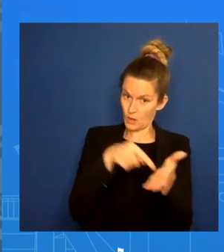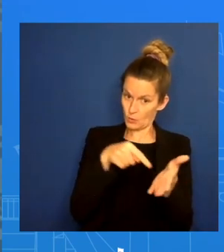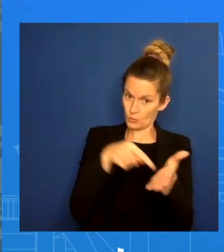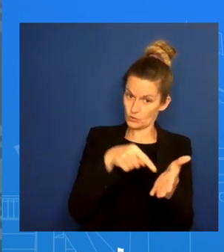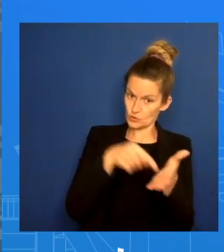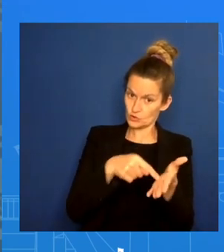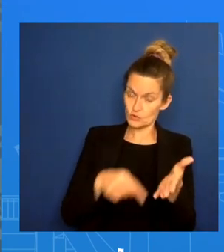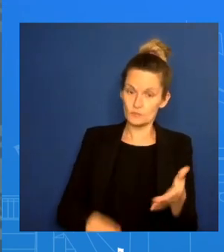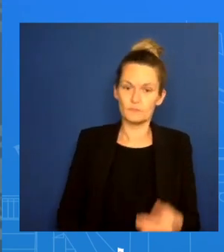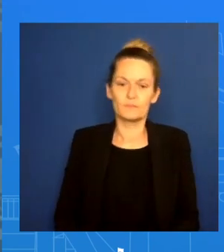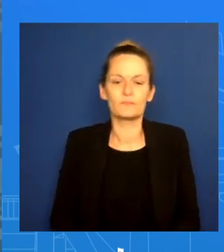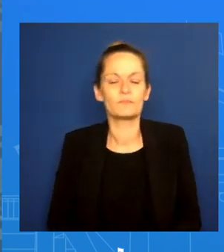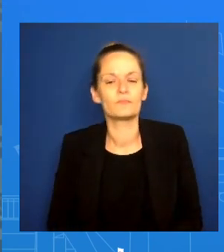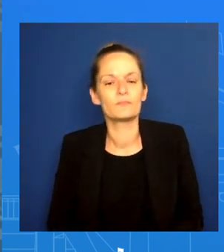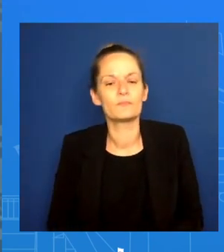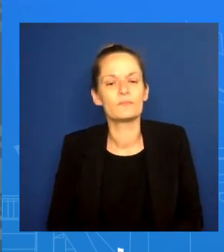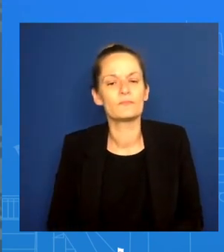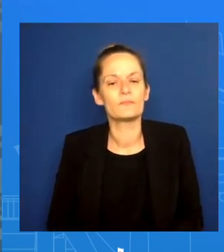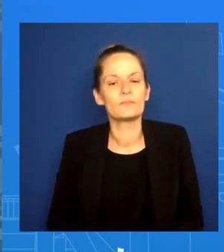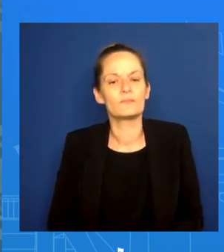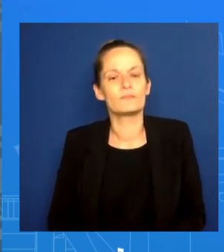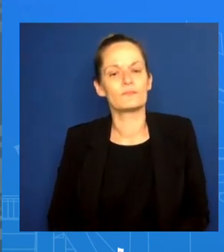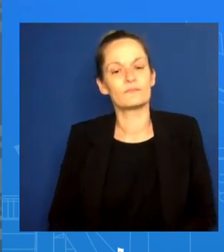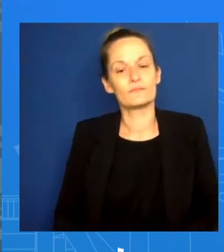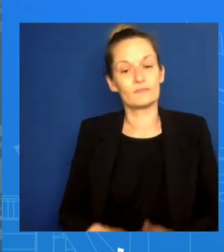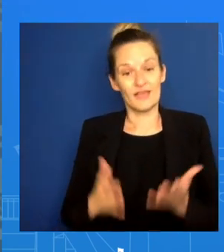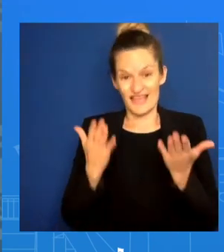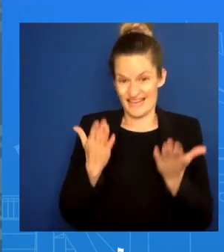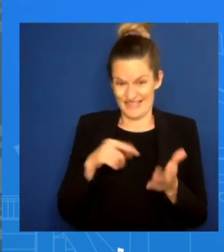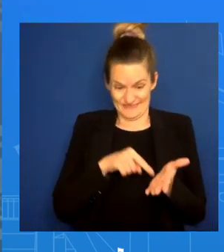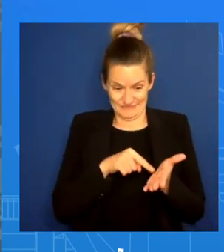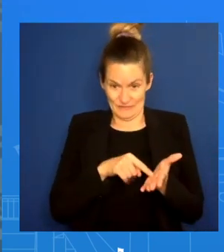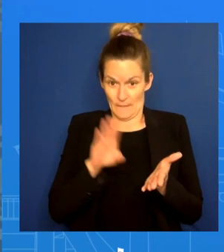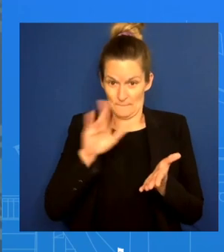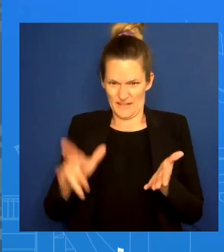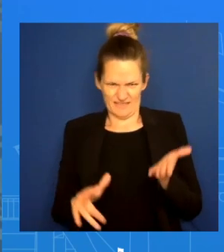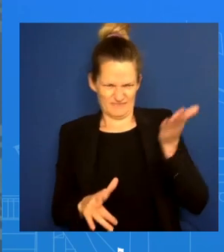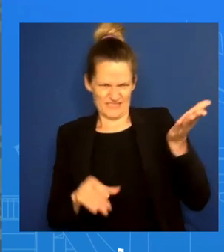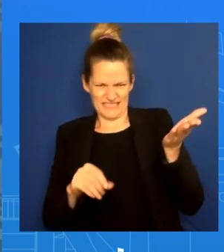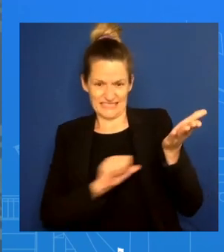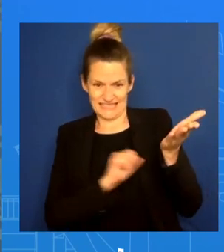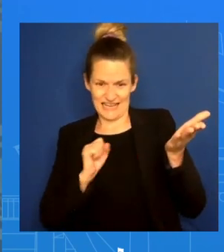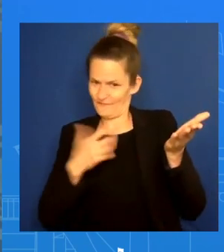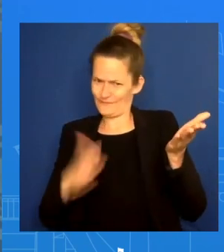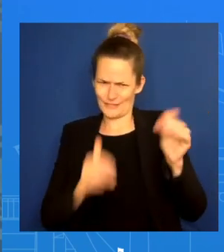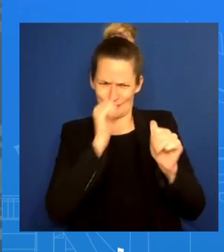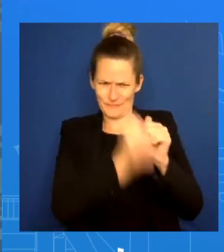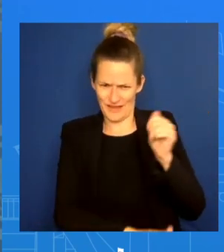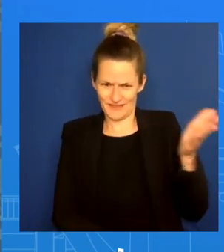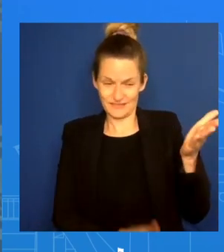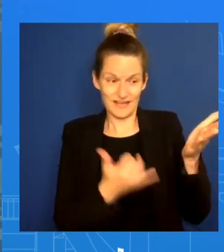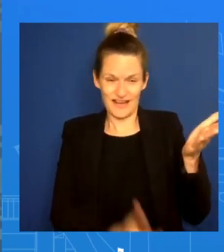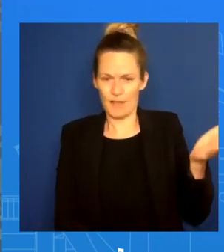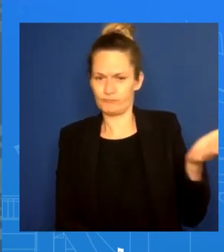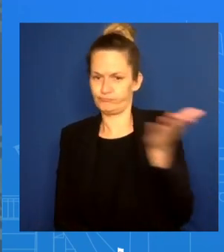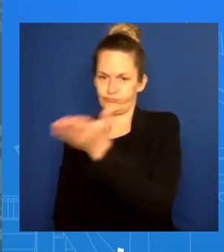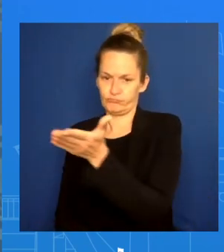I think the Speaker wrote a letter saying that, how important it is going to be to